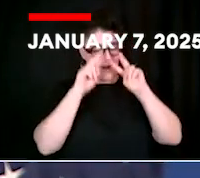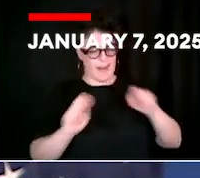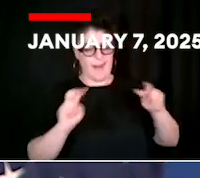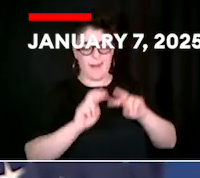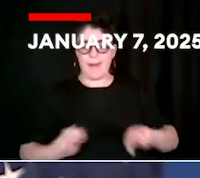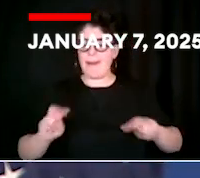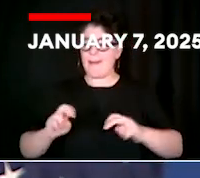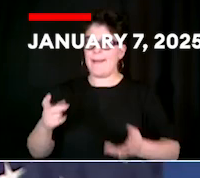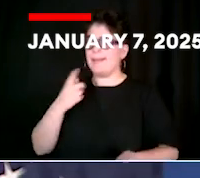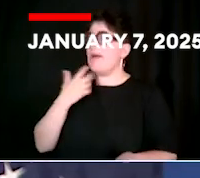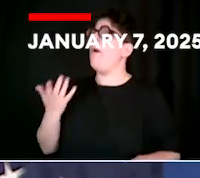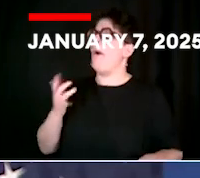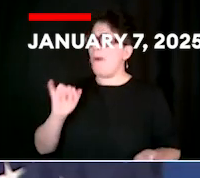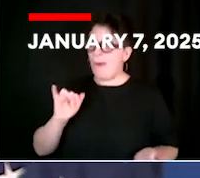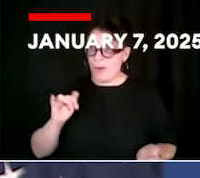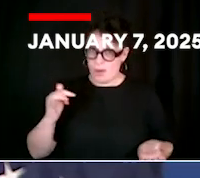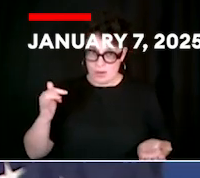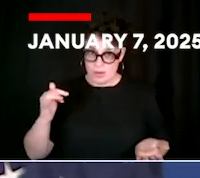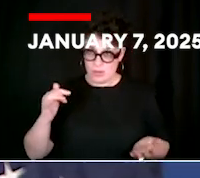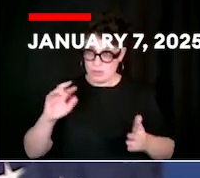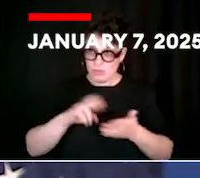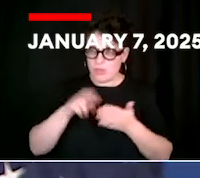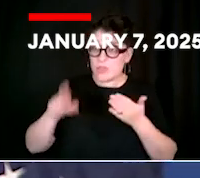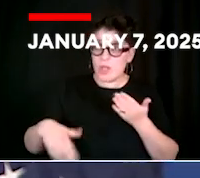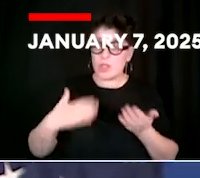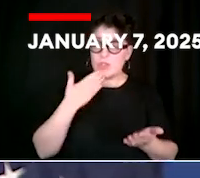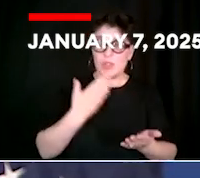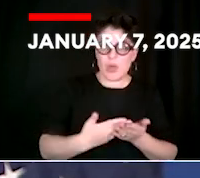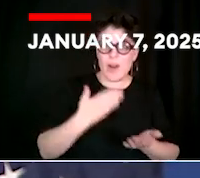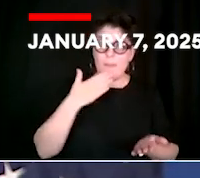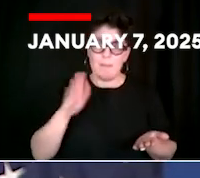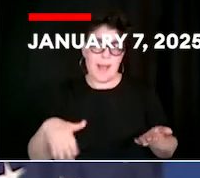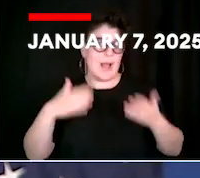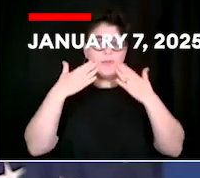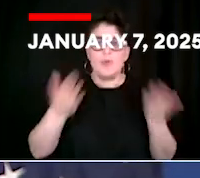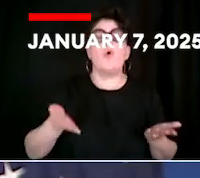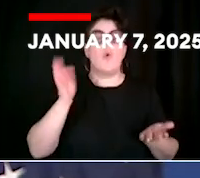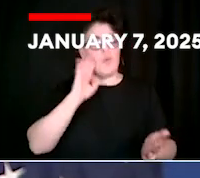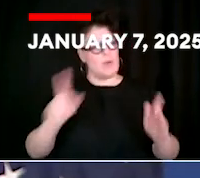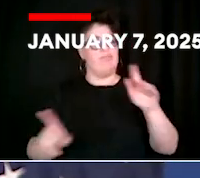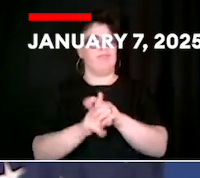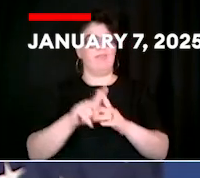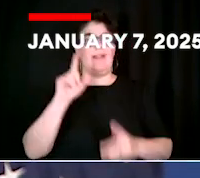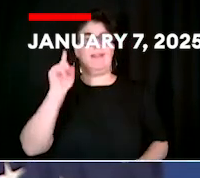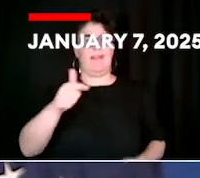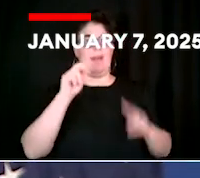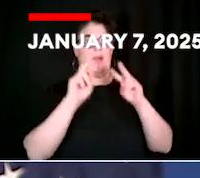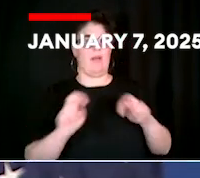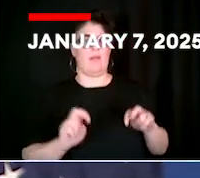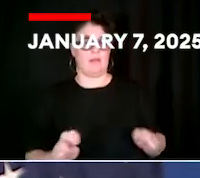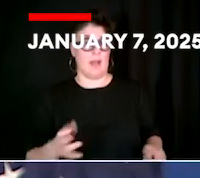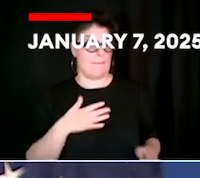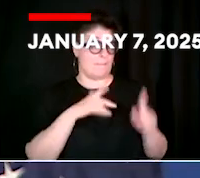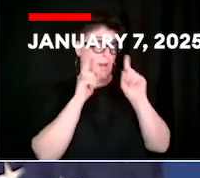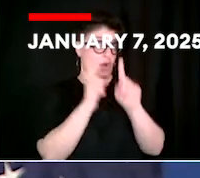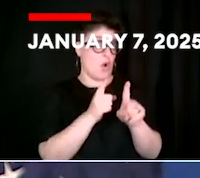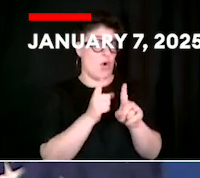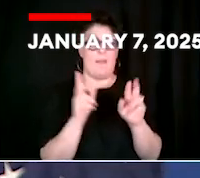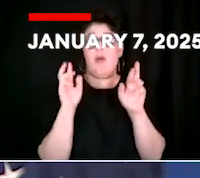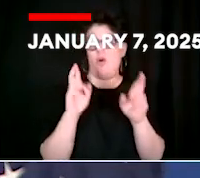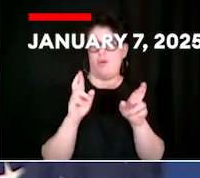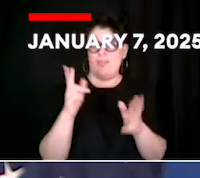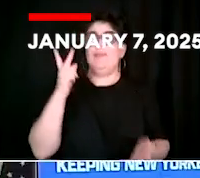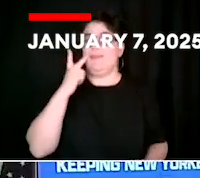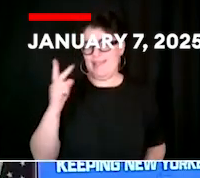what we were expecting to get? And my goal is to see some of those analyses. That's just the reality of it.